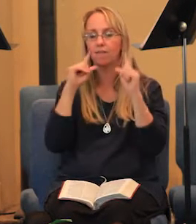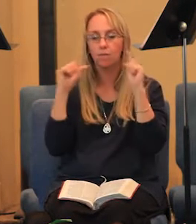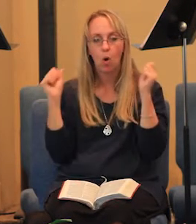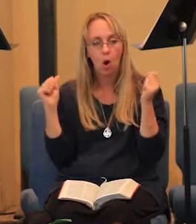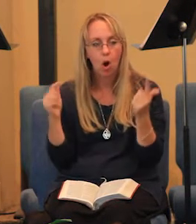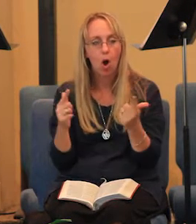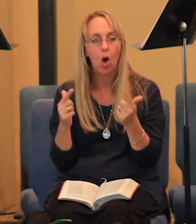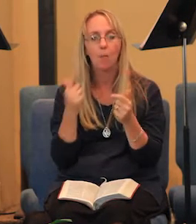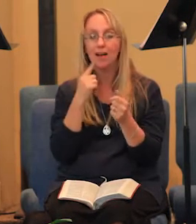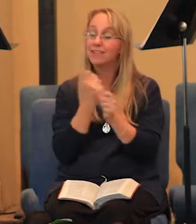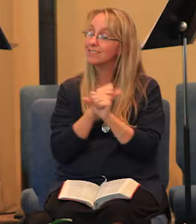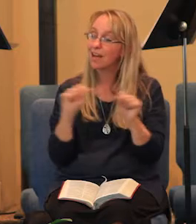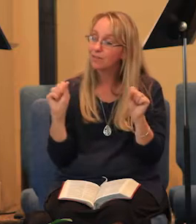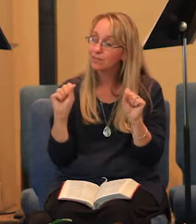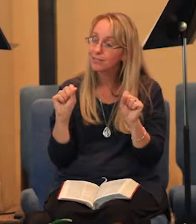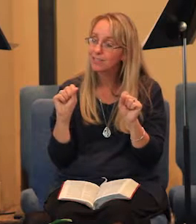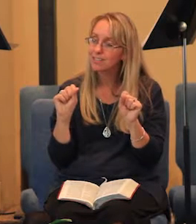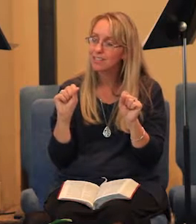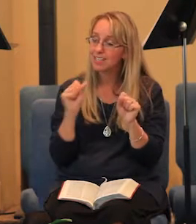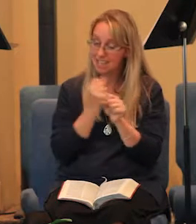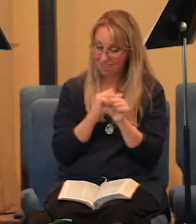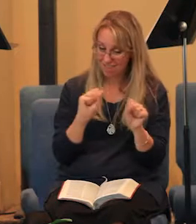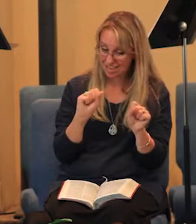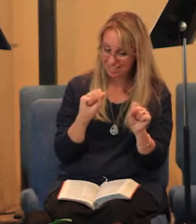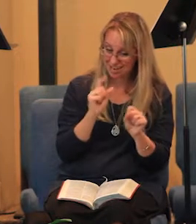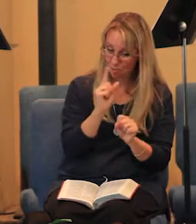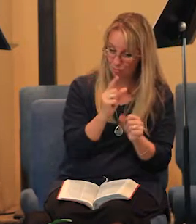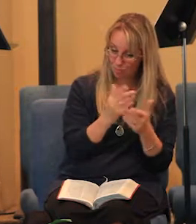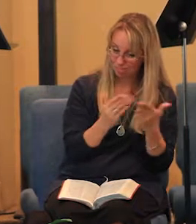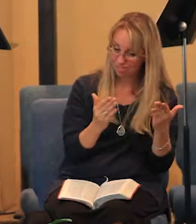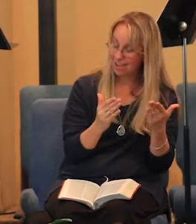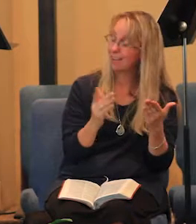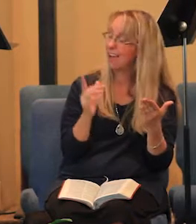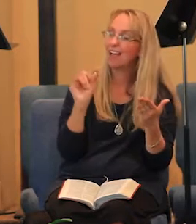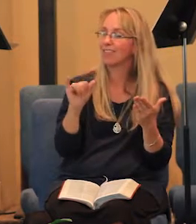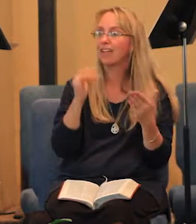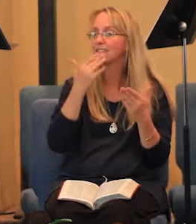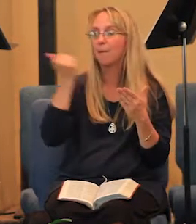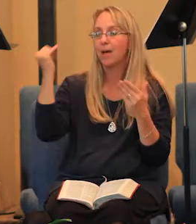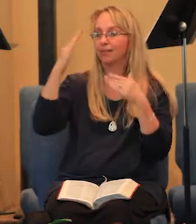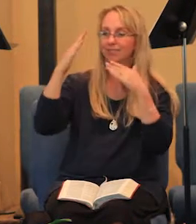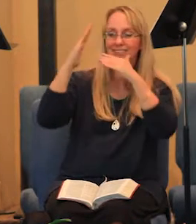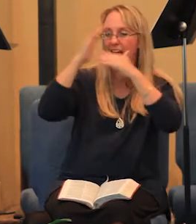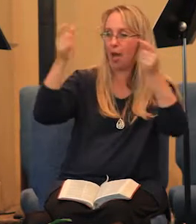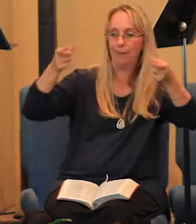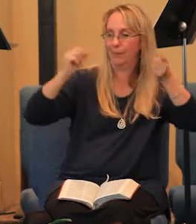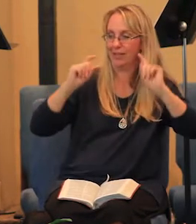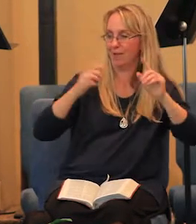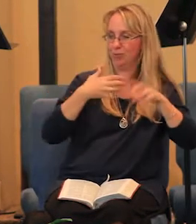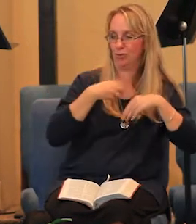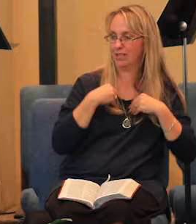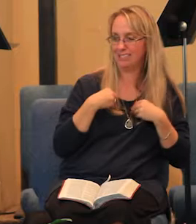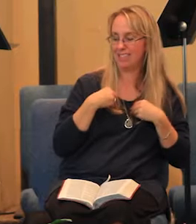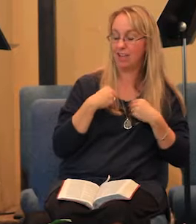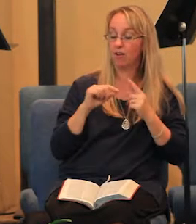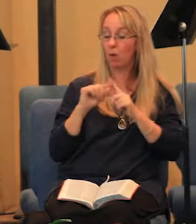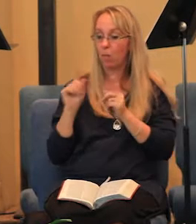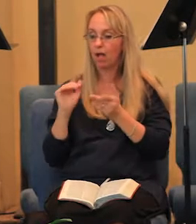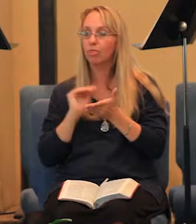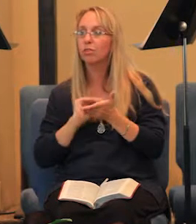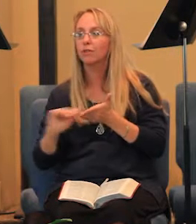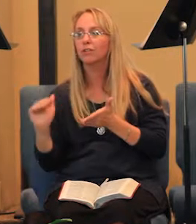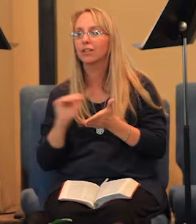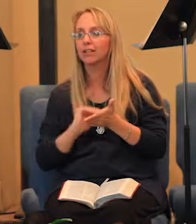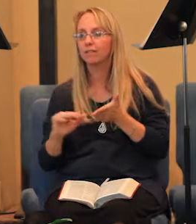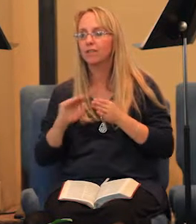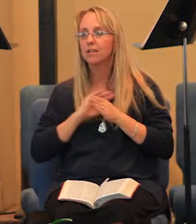But salvation is one thing, and that's the greatest gift we could get. But the forgiveness that comes,